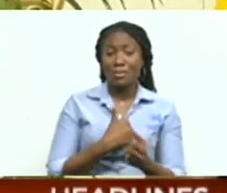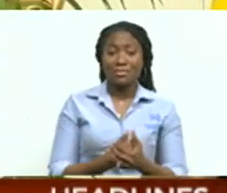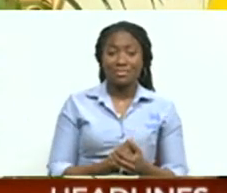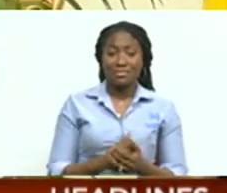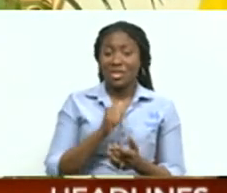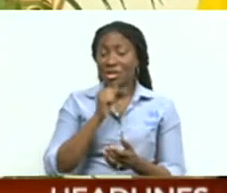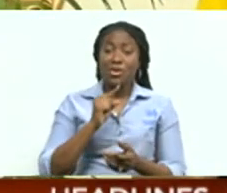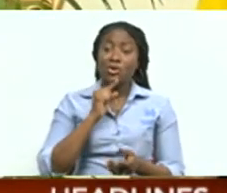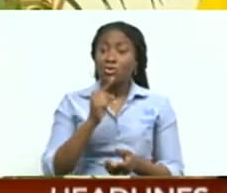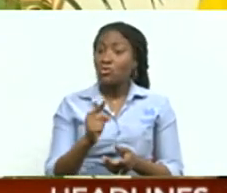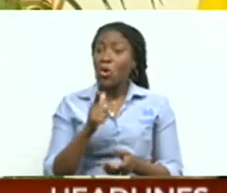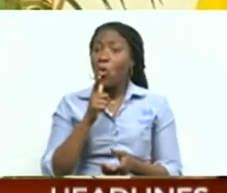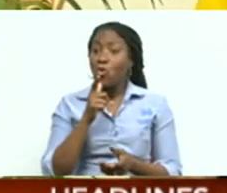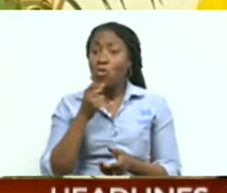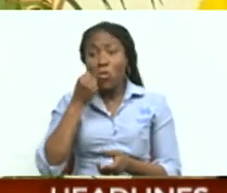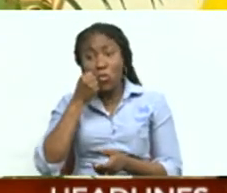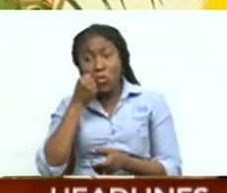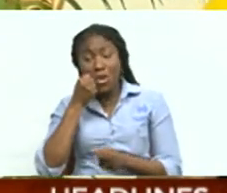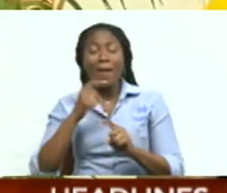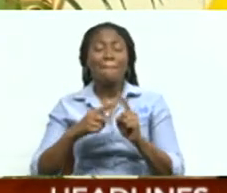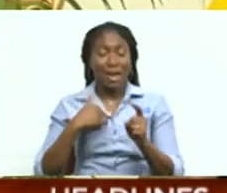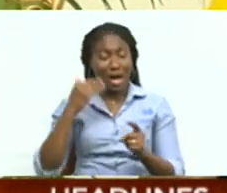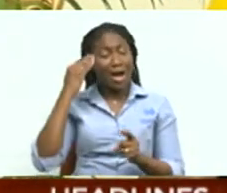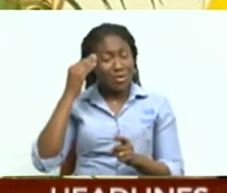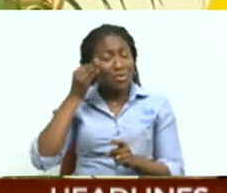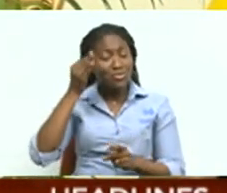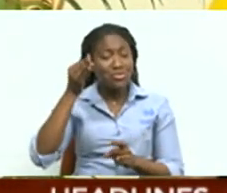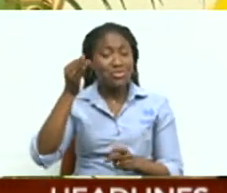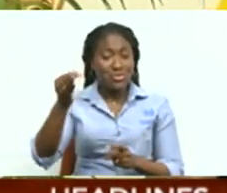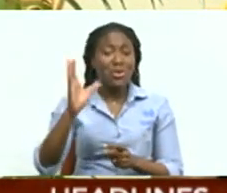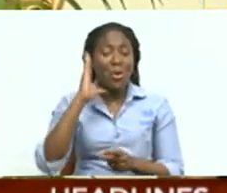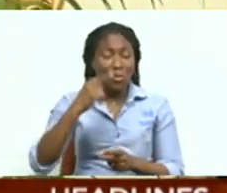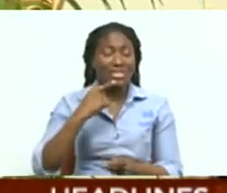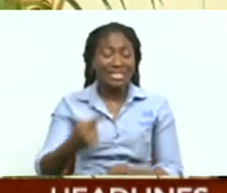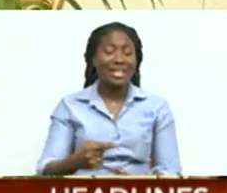sure who wants to say it now, but I'm sure over time they will say it.